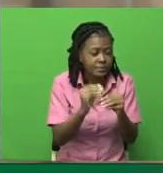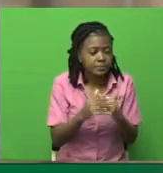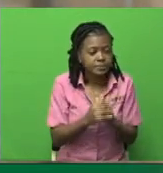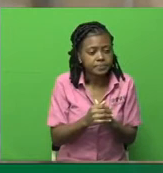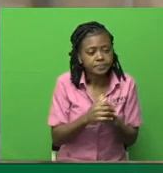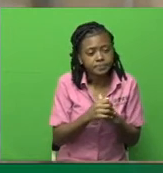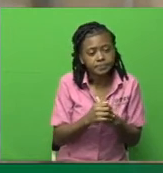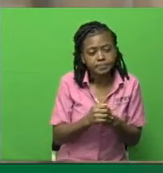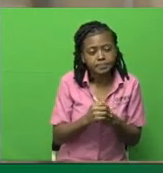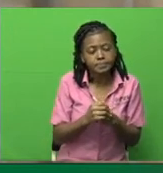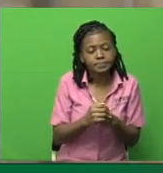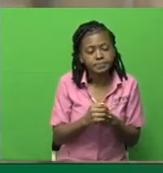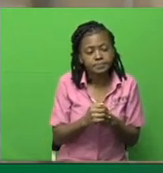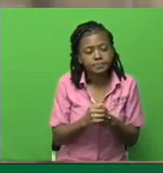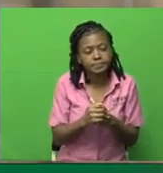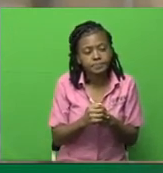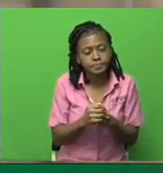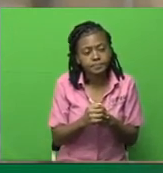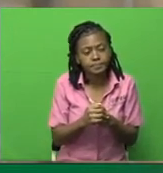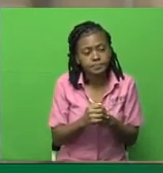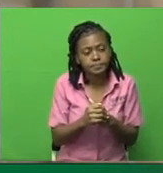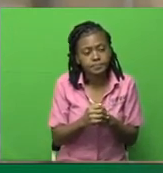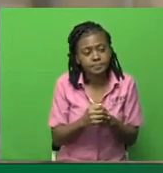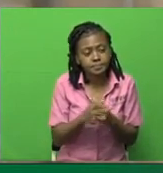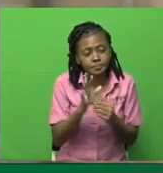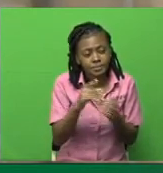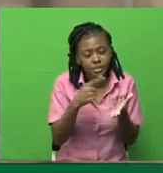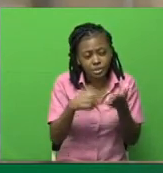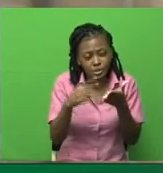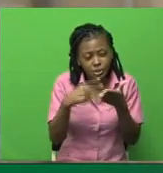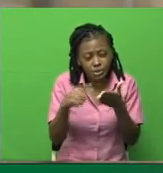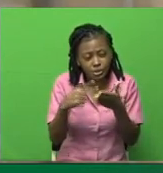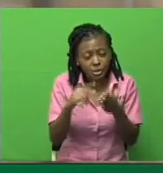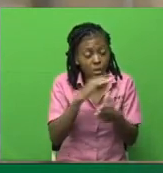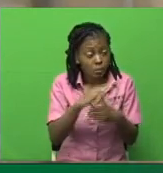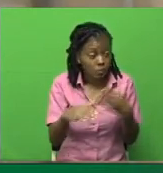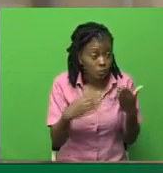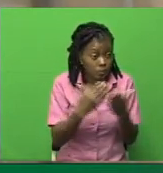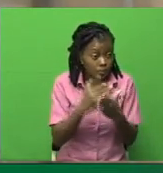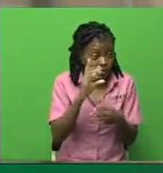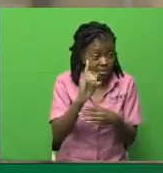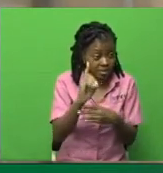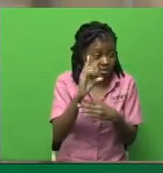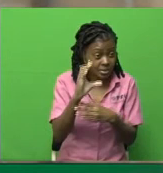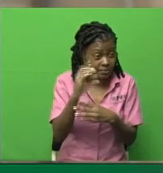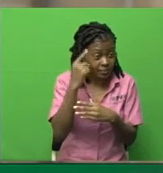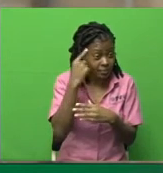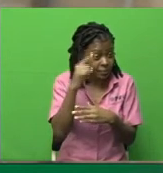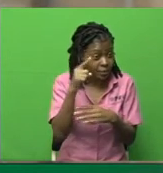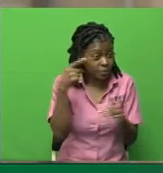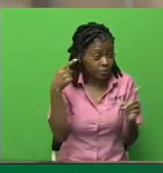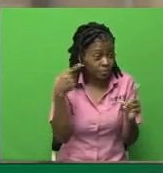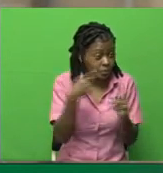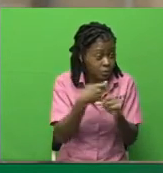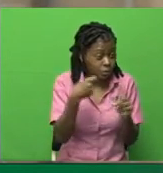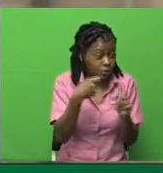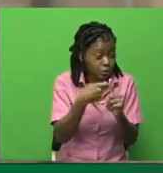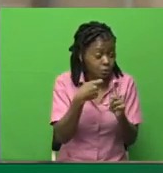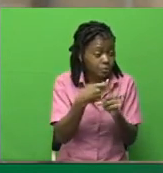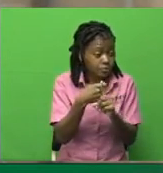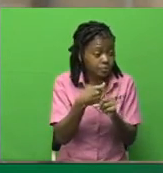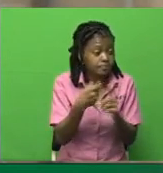the eighth recommendation check the capability of all DC supplies for batteries at a various substation that has been completed